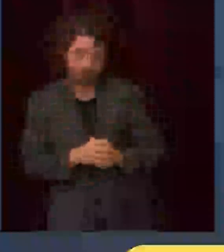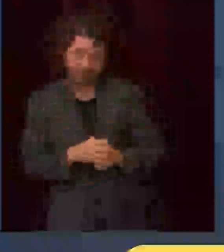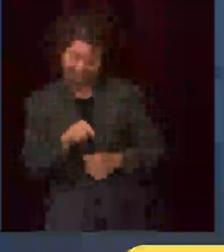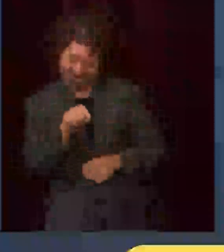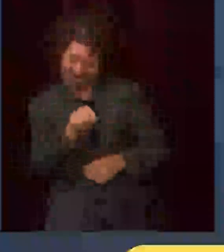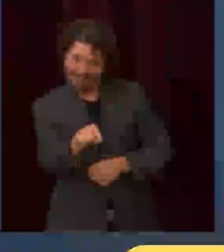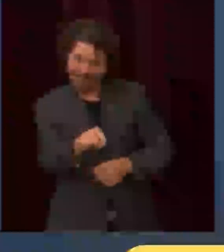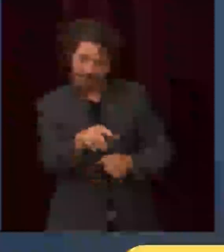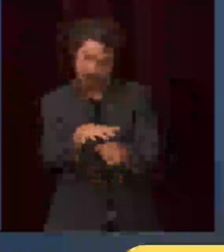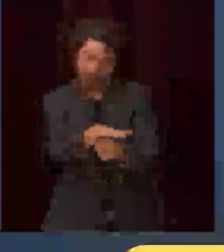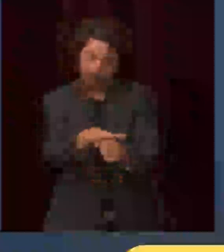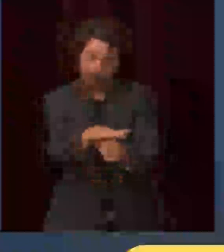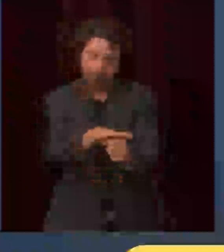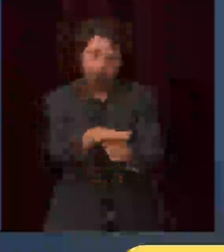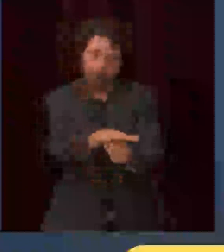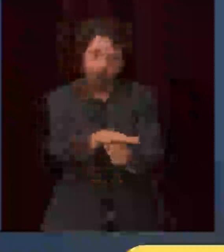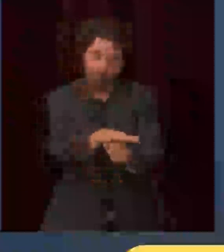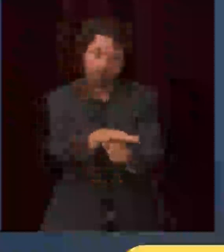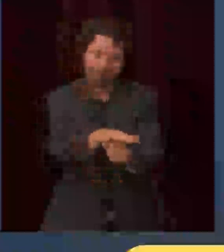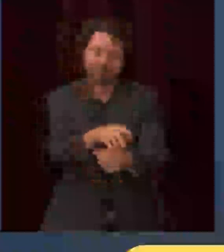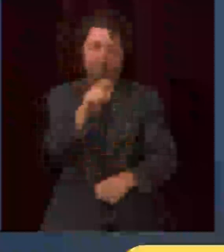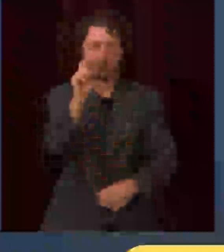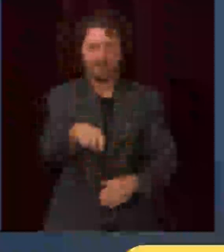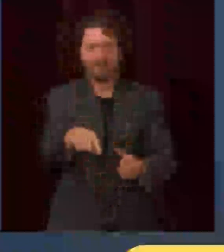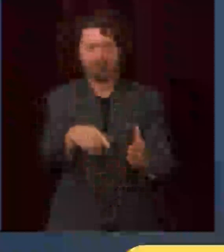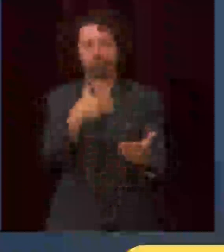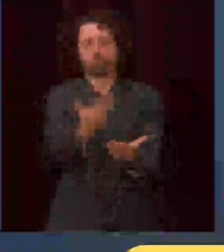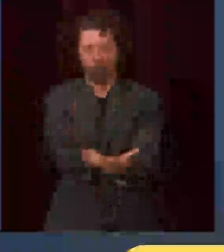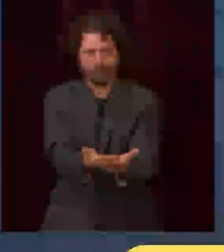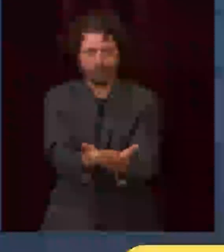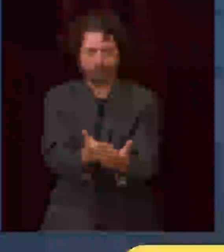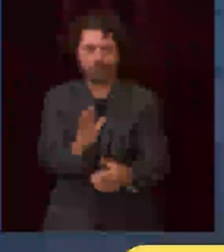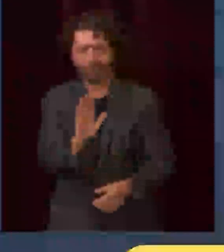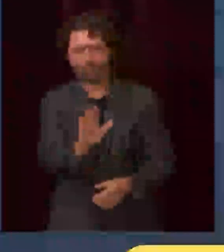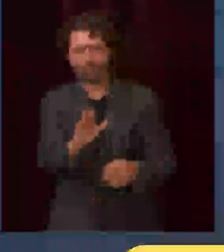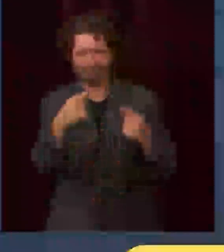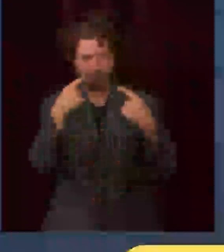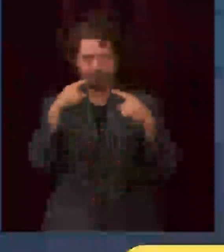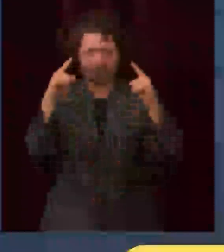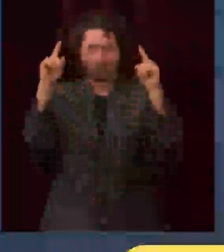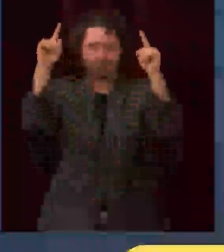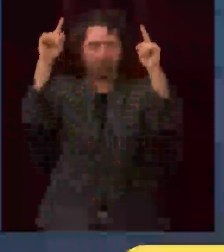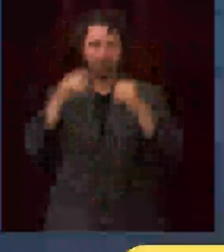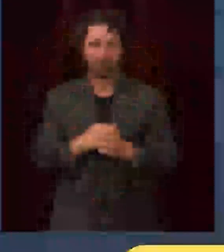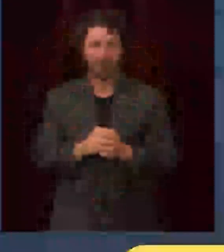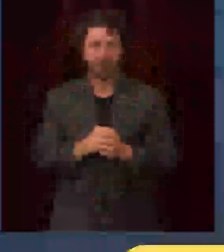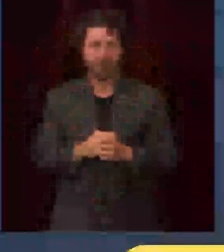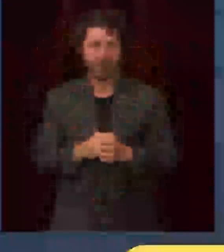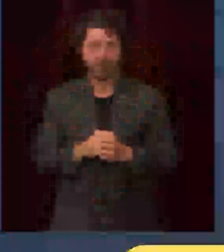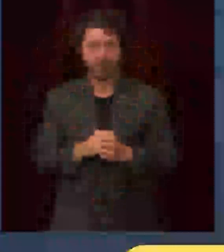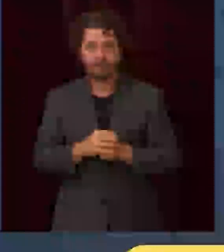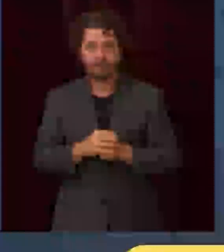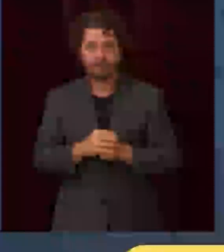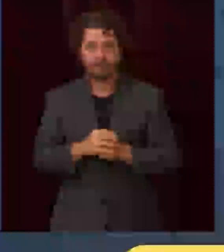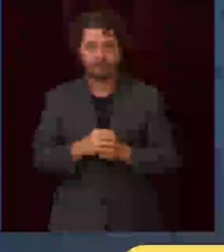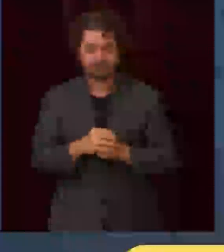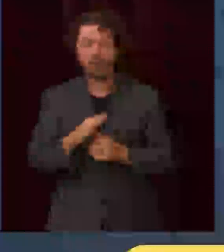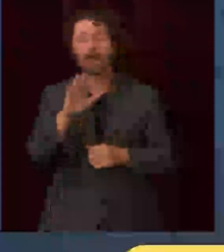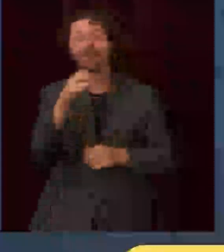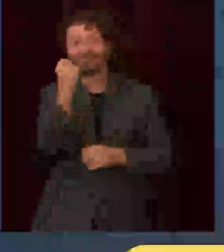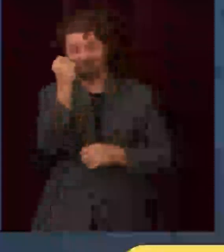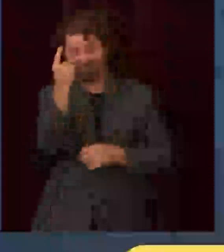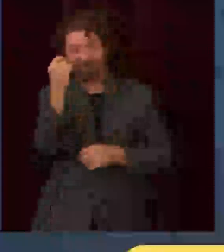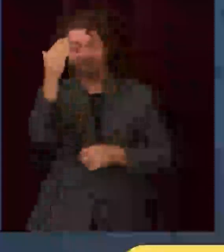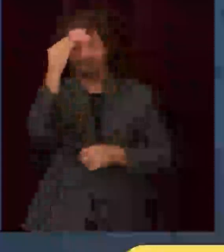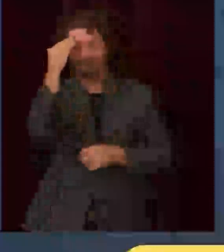first lifeboat till we know the second lifeboat actually is working. So we're looking forward to counties' help on this. Next question comes from Joe